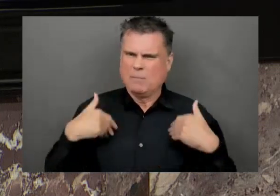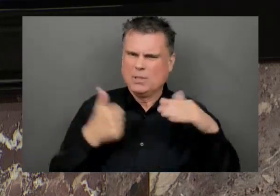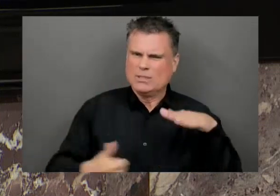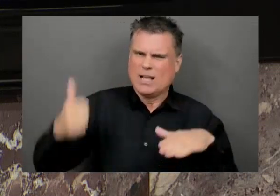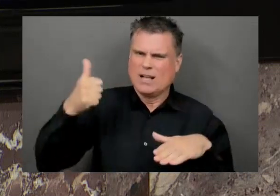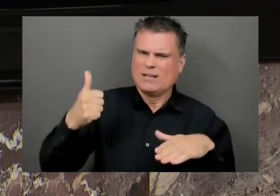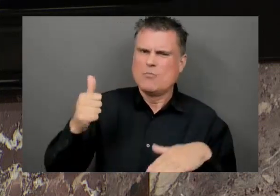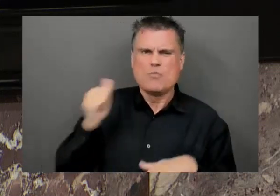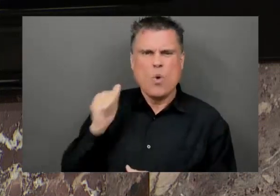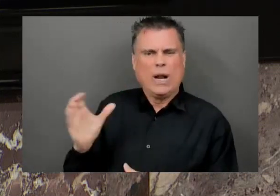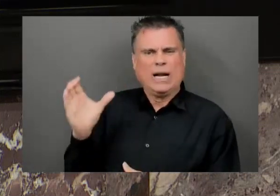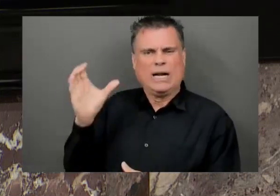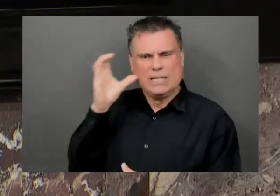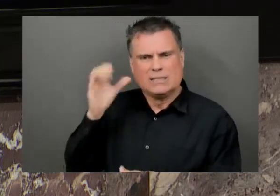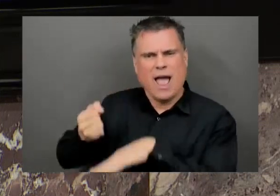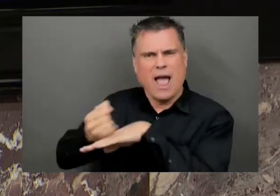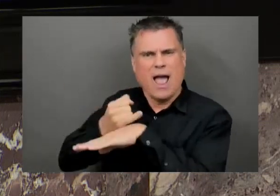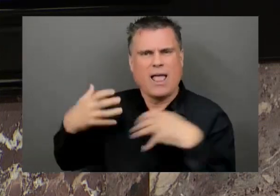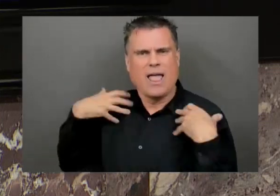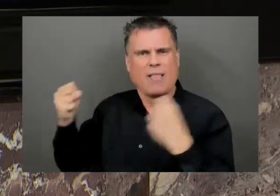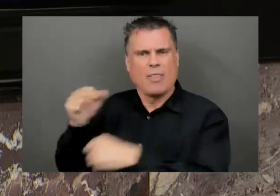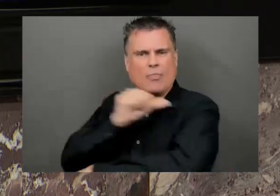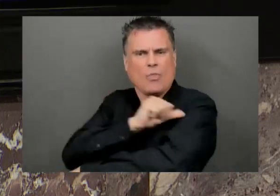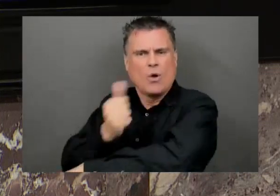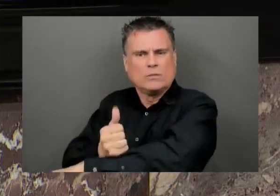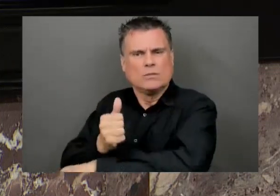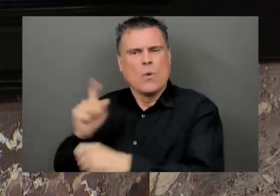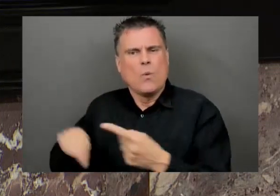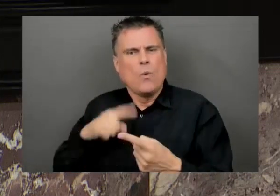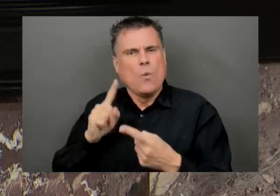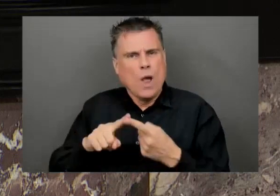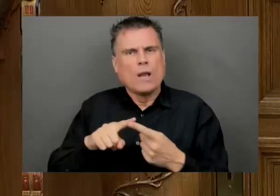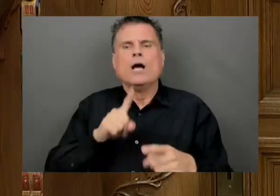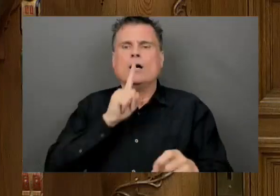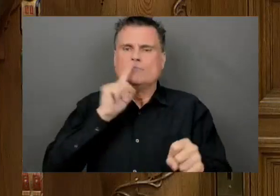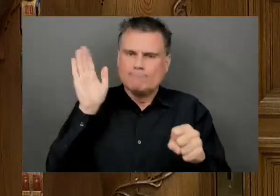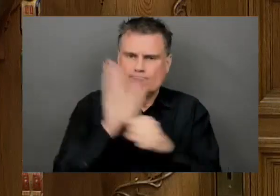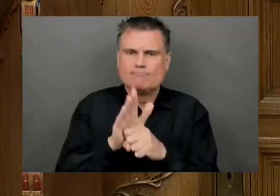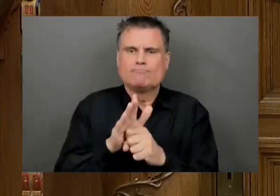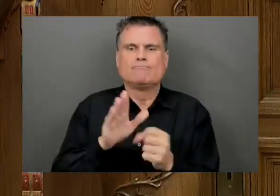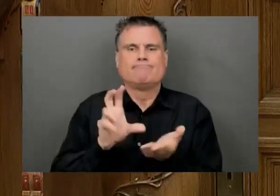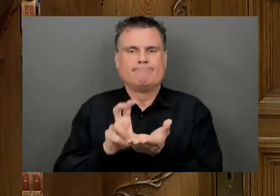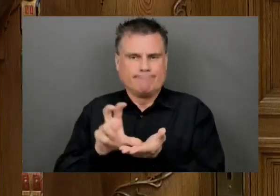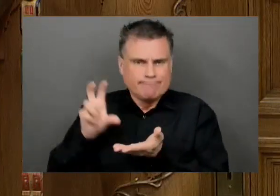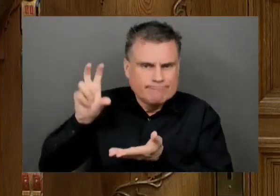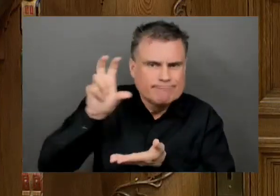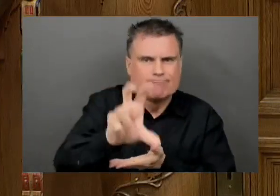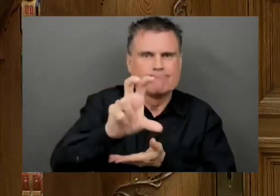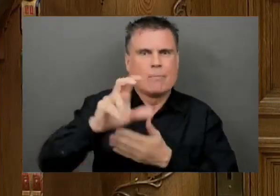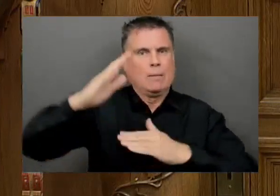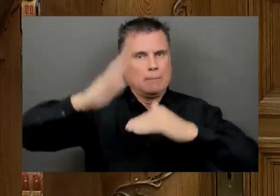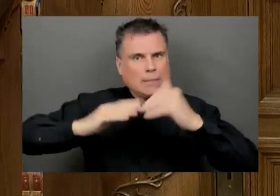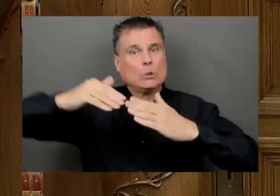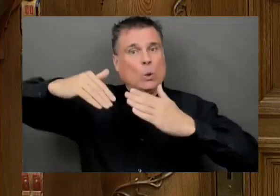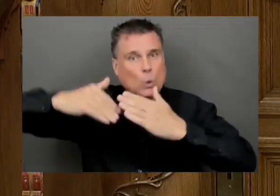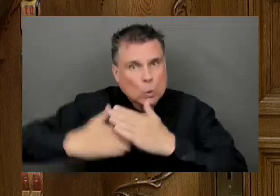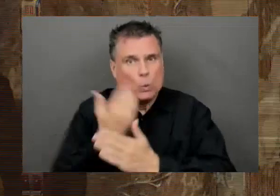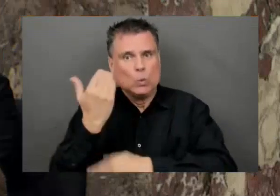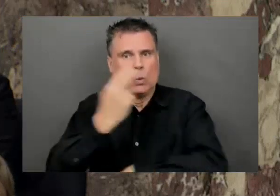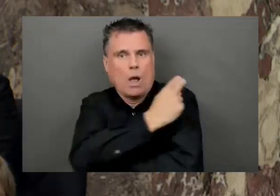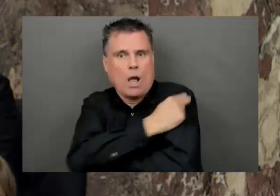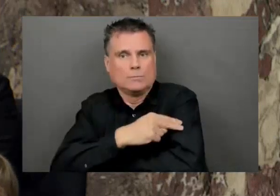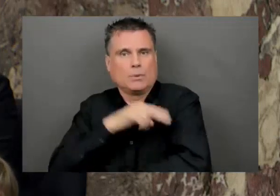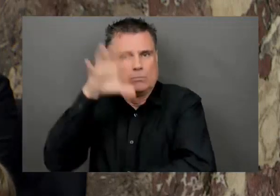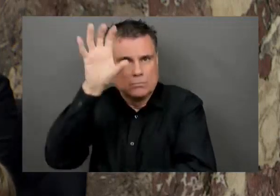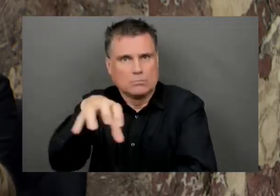funding the desperately needed patient tower and Nanaimo Regional General Hospital? Minister of Health. Well, thank you very much, Honourable Chair,